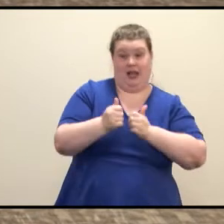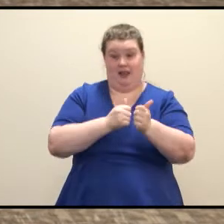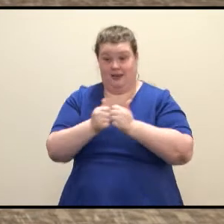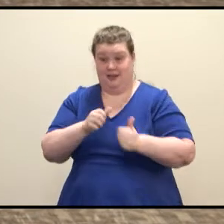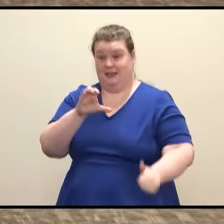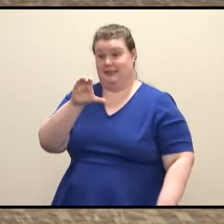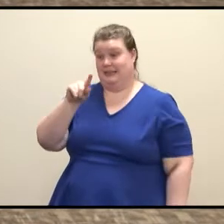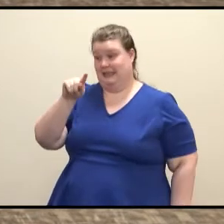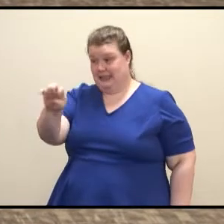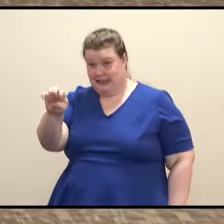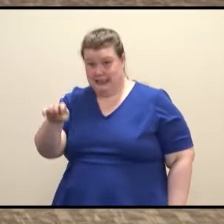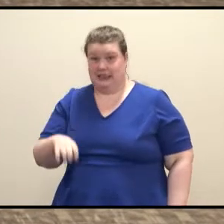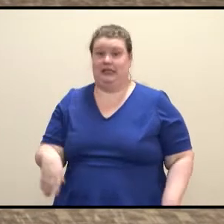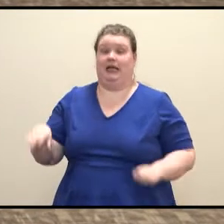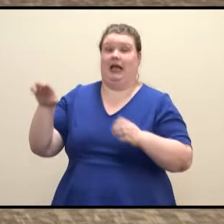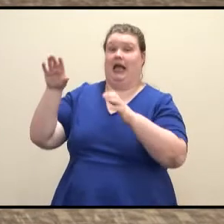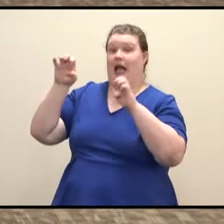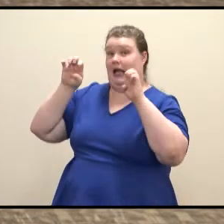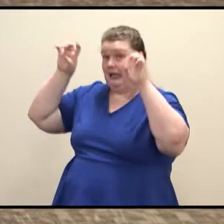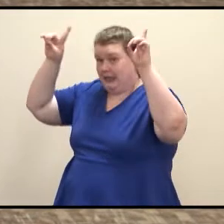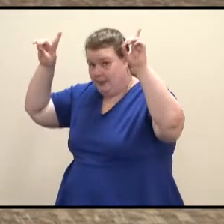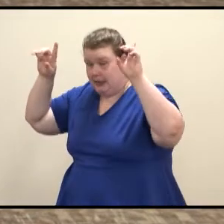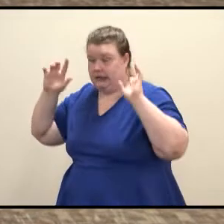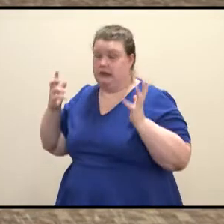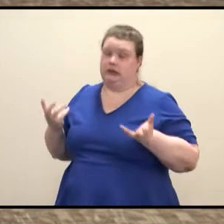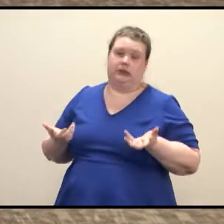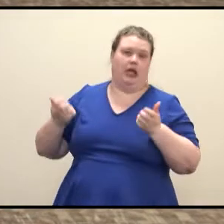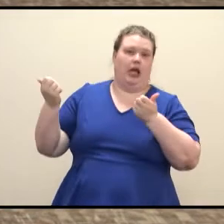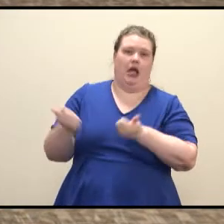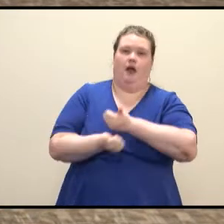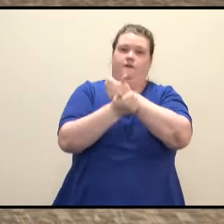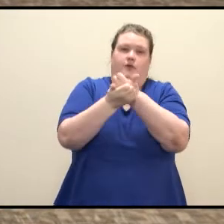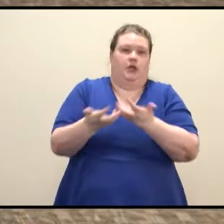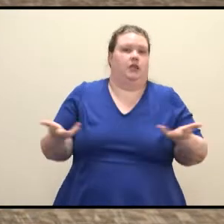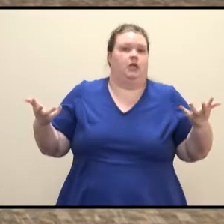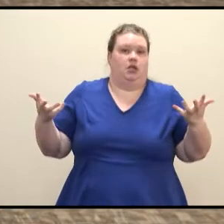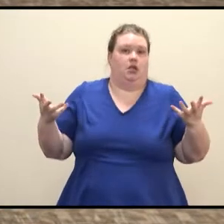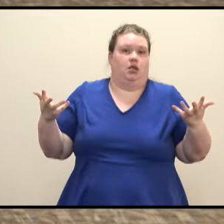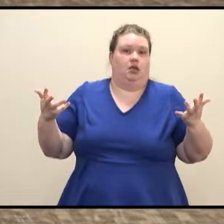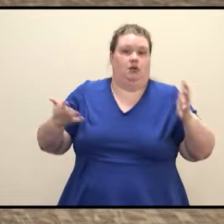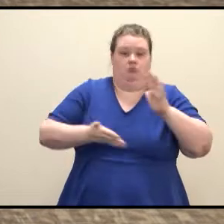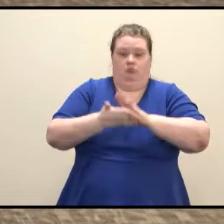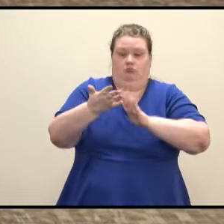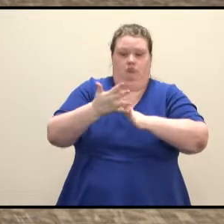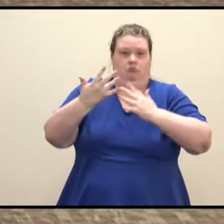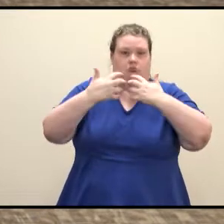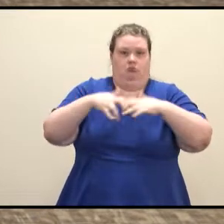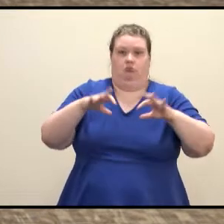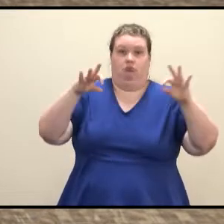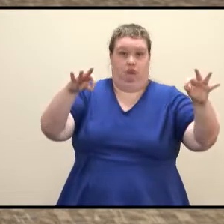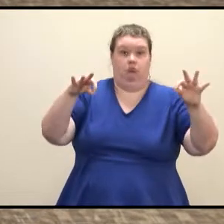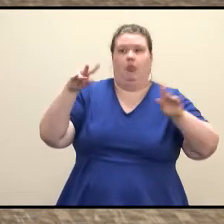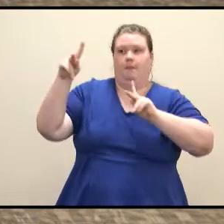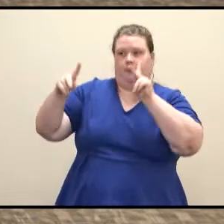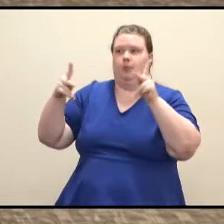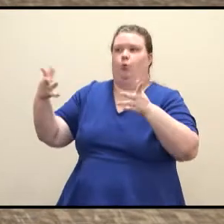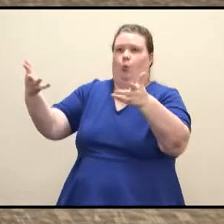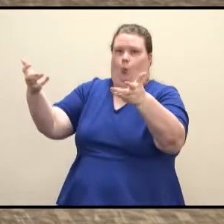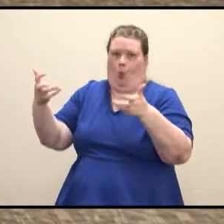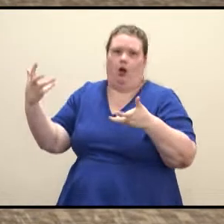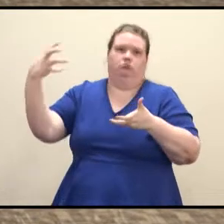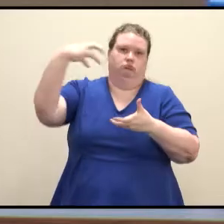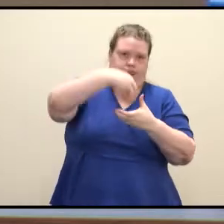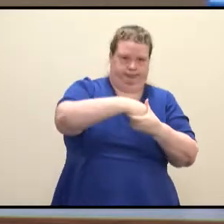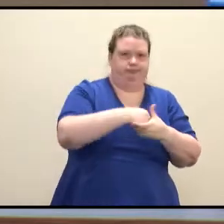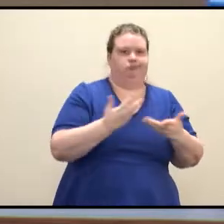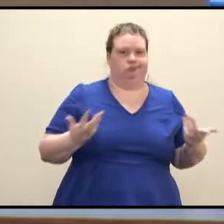for CTE, for academics, because if everything is healthy, then people are going to want to be with you.